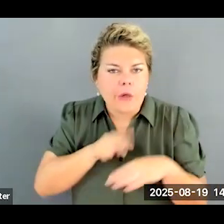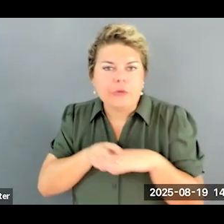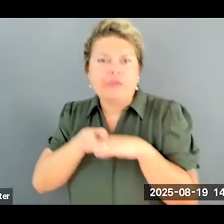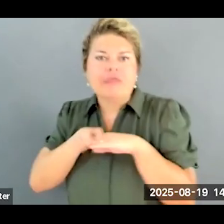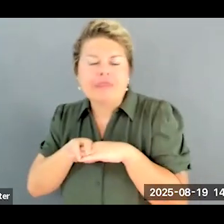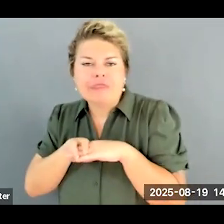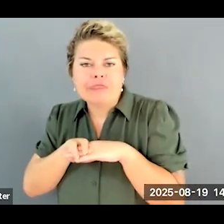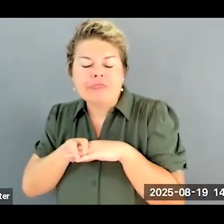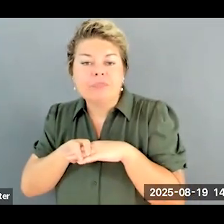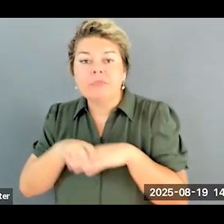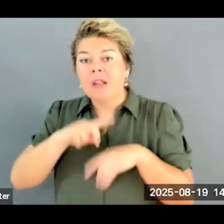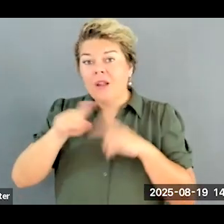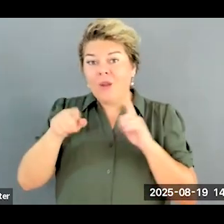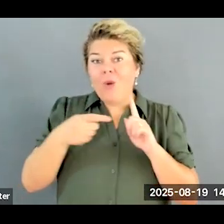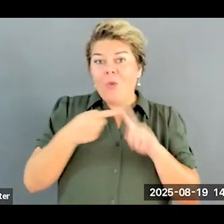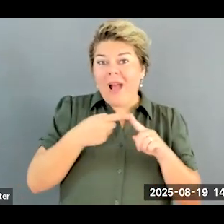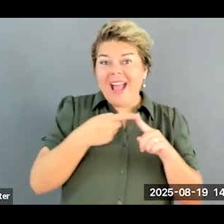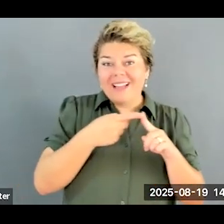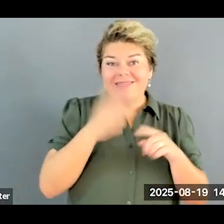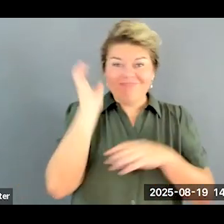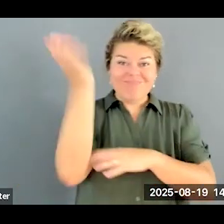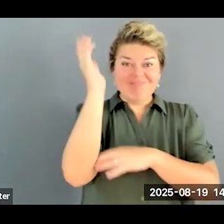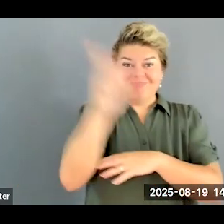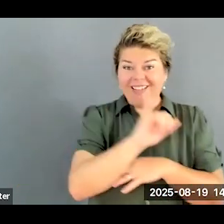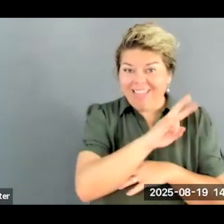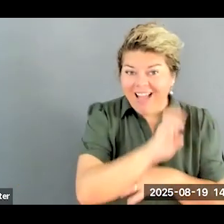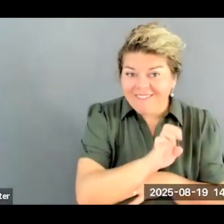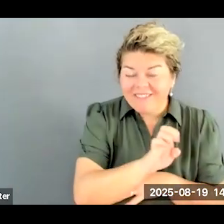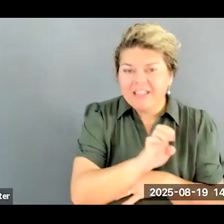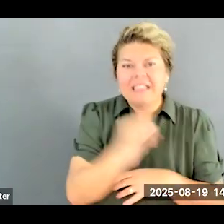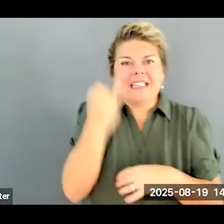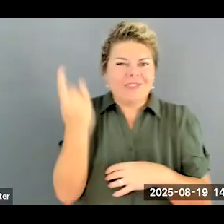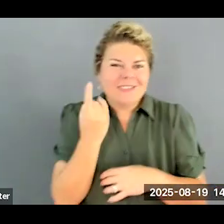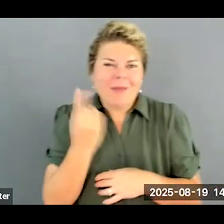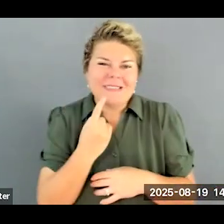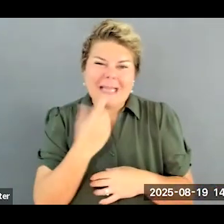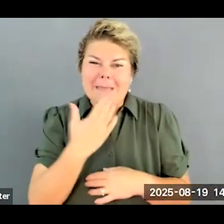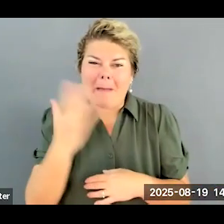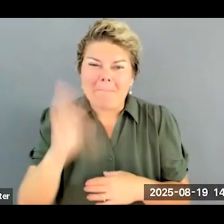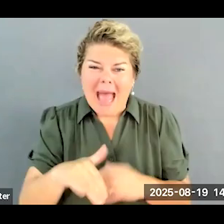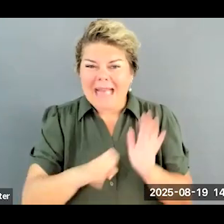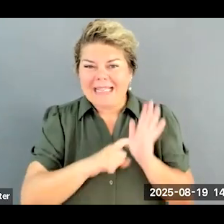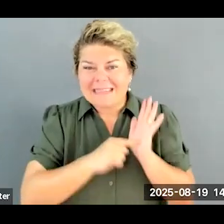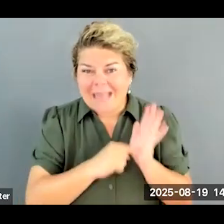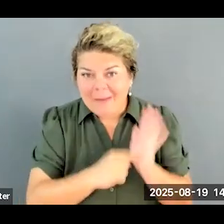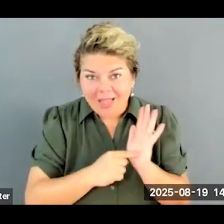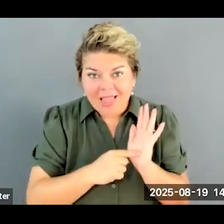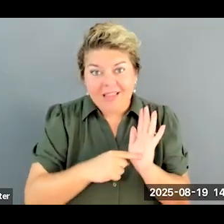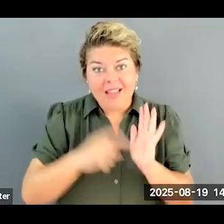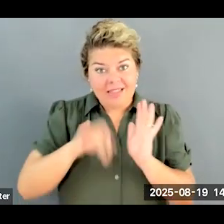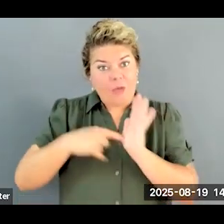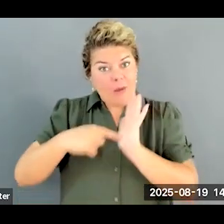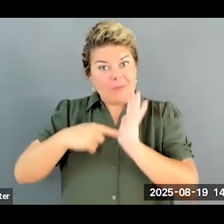Now, when we do this live, I do ask if anybody can contribute what a bad alt text example would be that represents